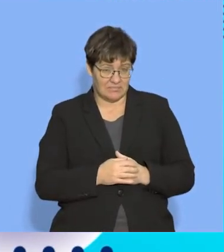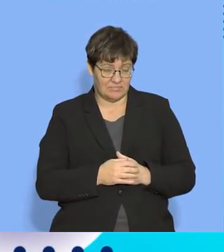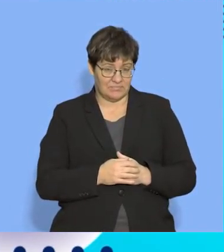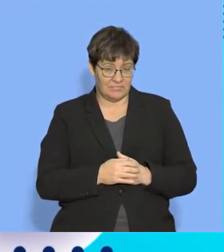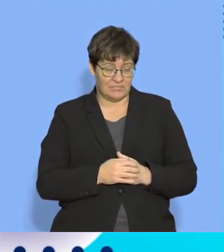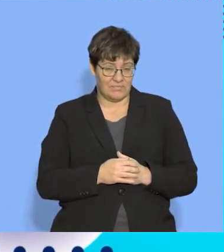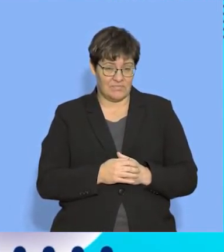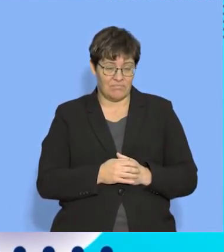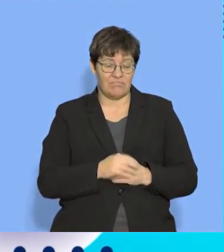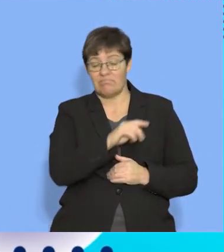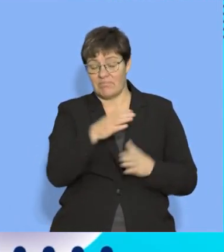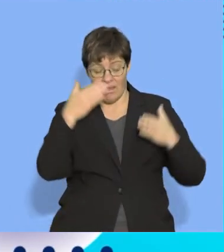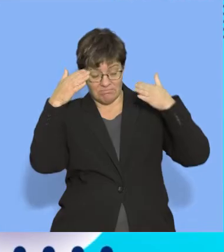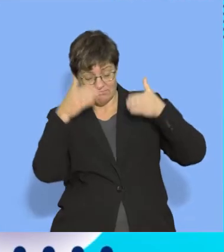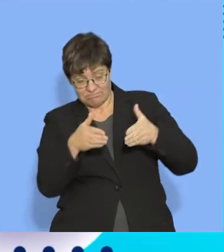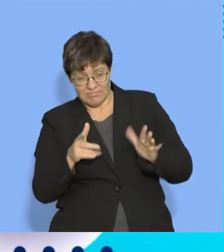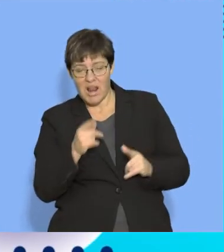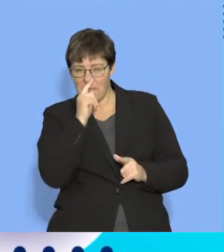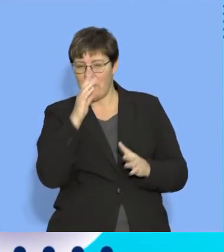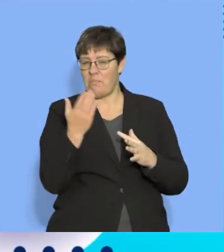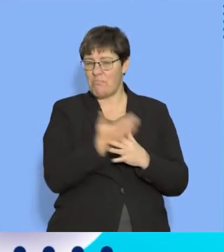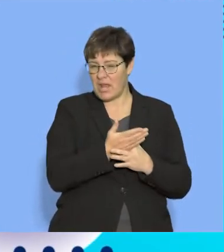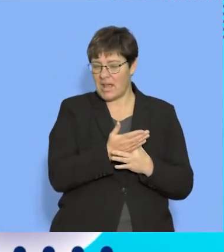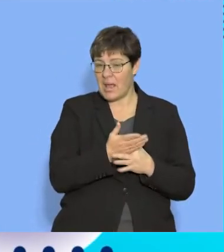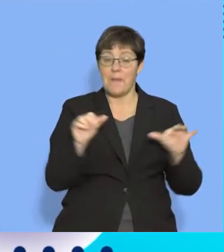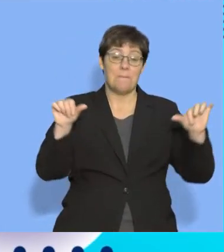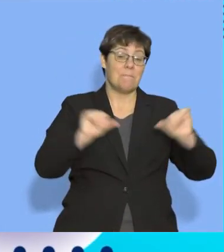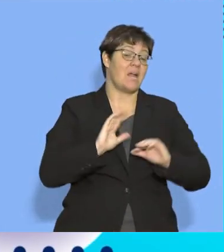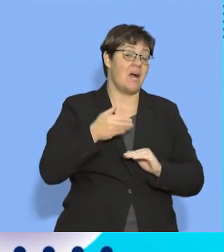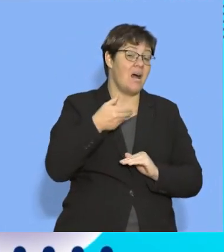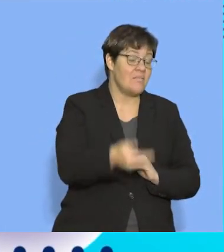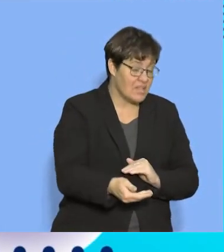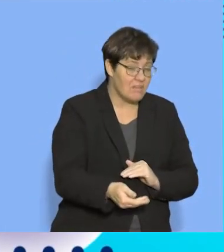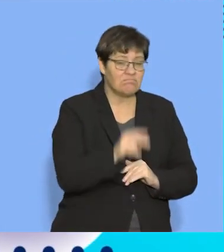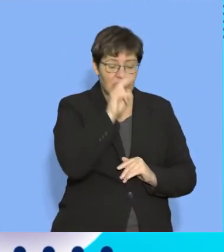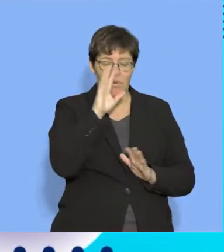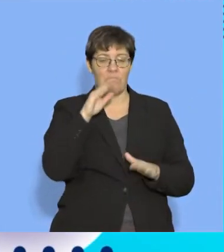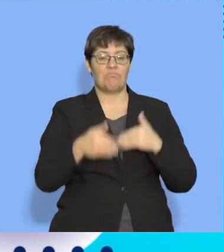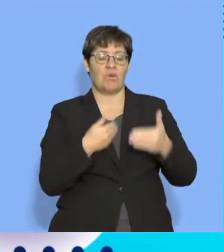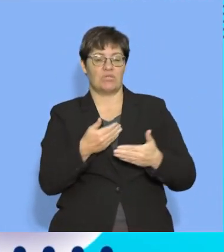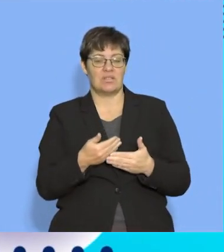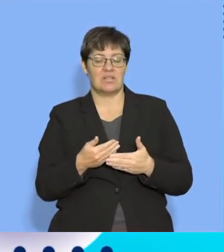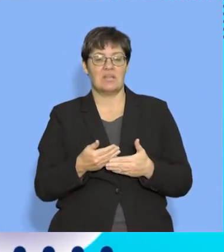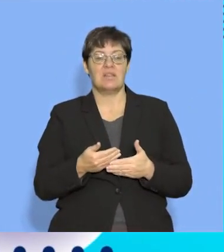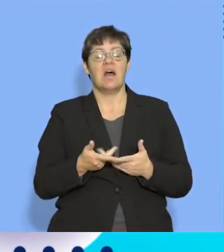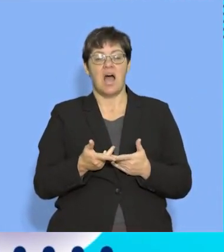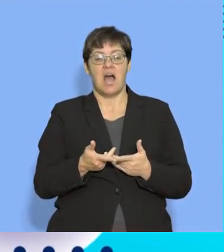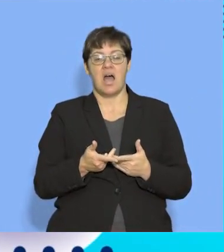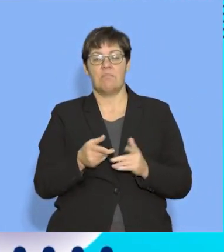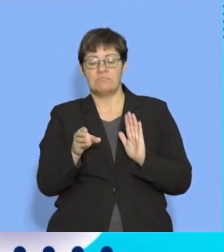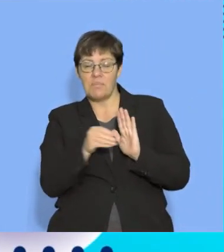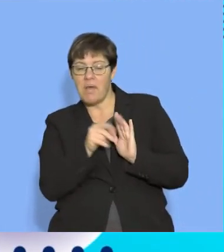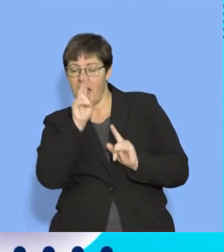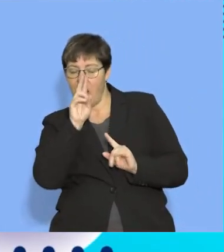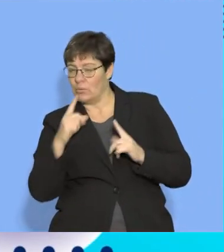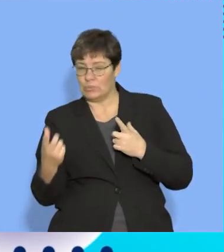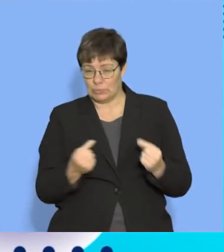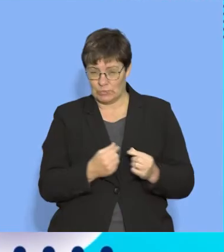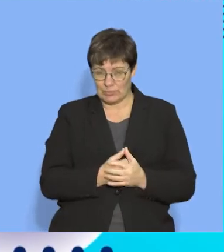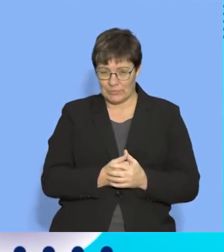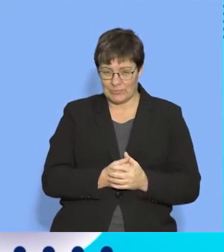body. Guys, you've been an attentive audience. Let's have a little break, and when we get back, we will look at the process of assimilation